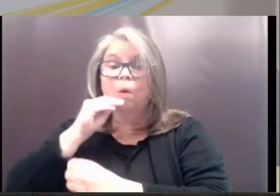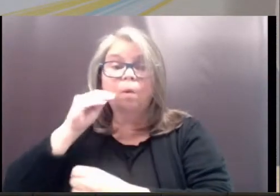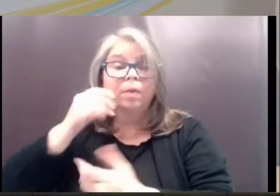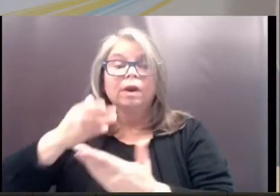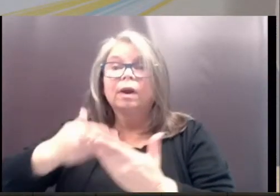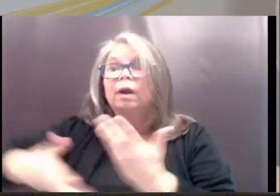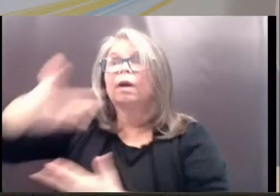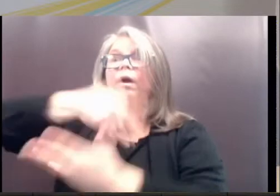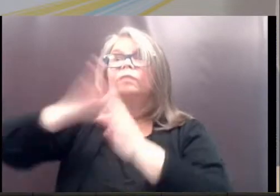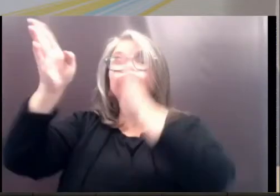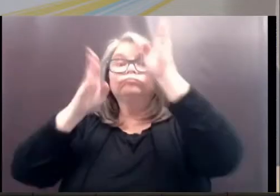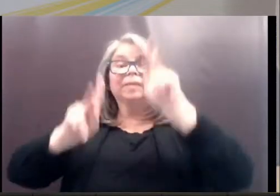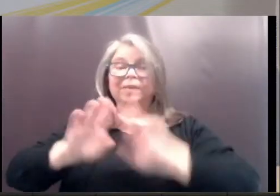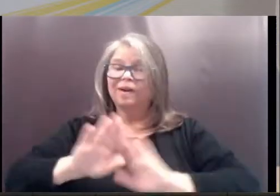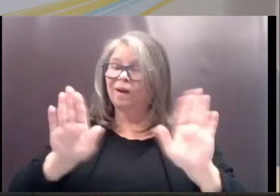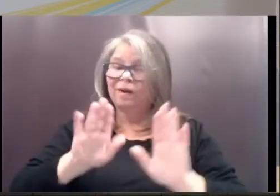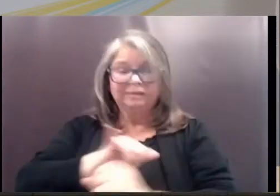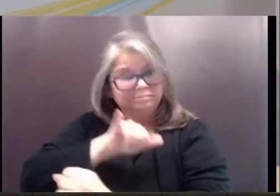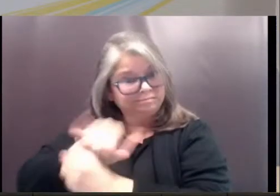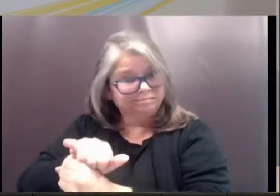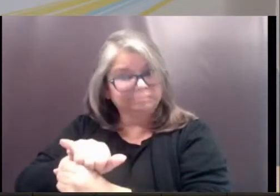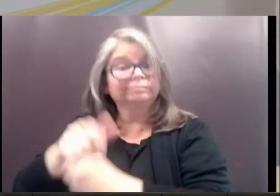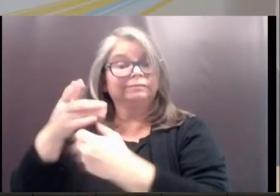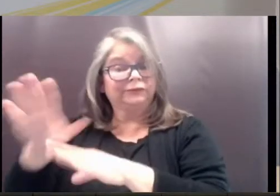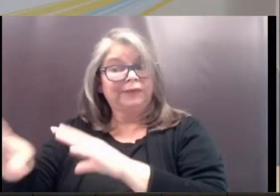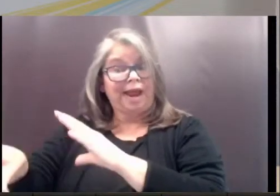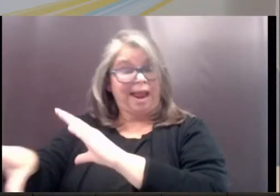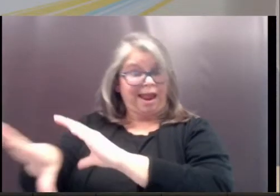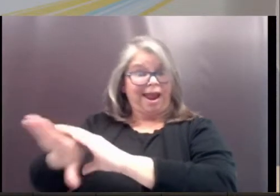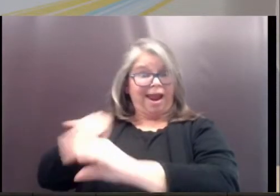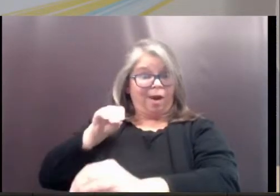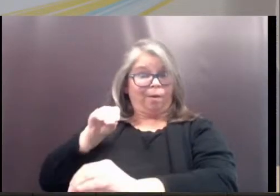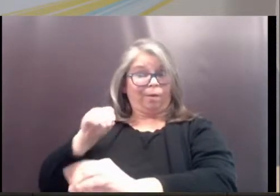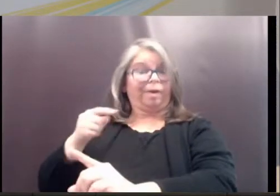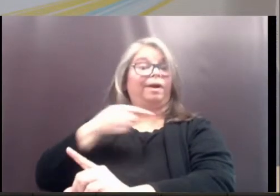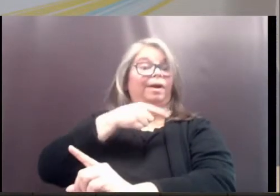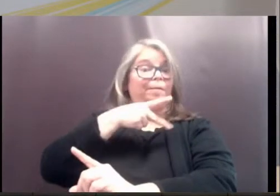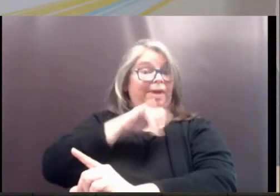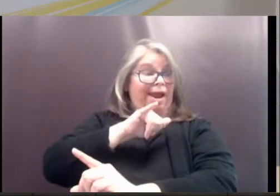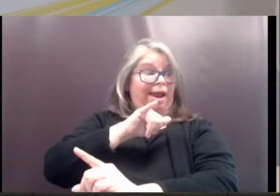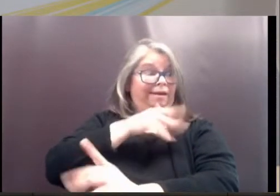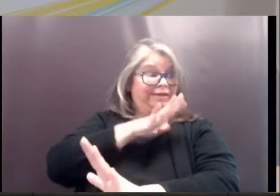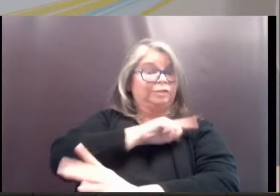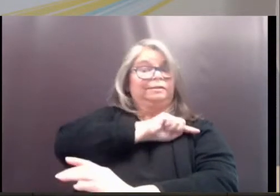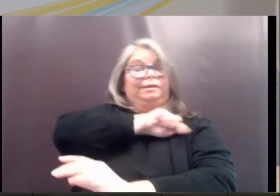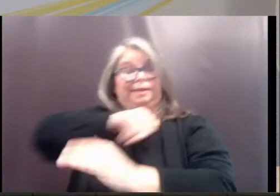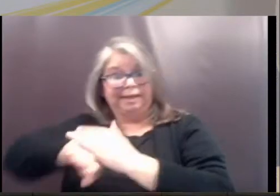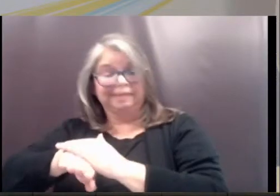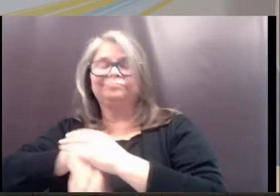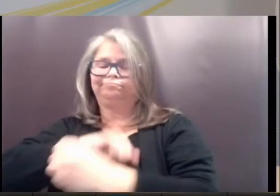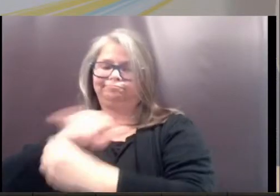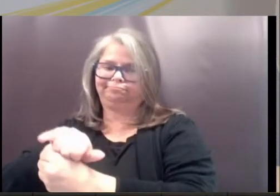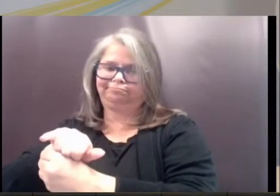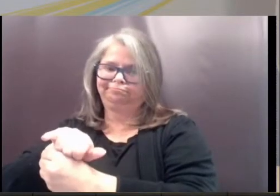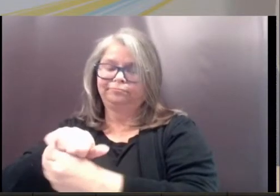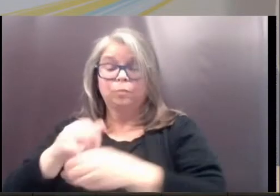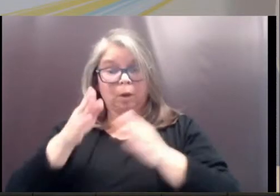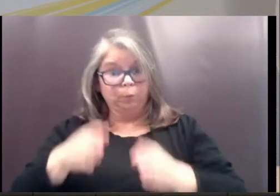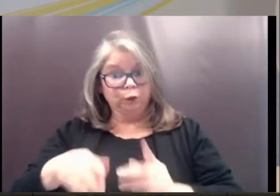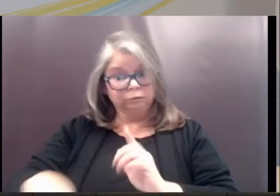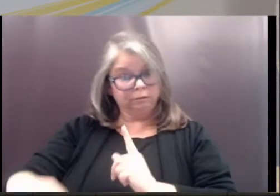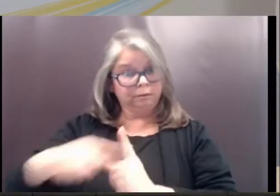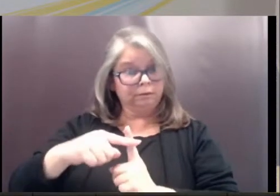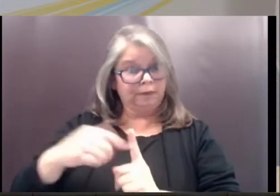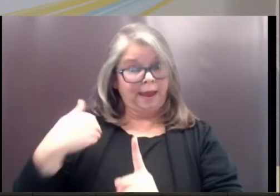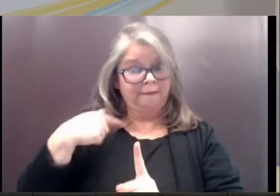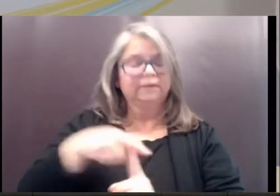from out of province travel, people diagnosed with COVID-19 and their close contacts, and symptomatic individuals